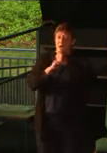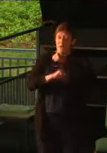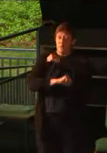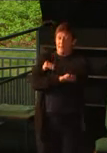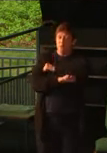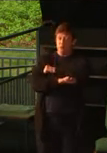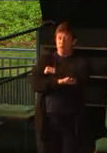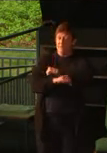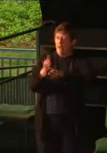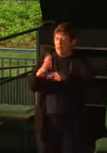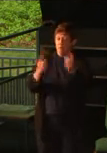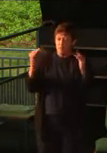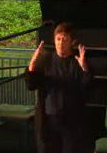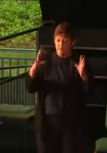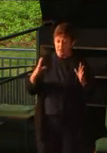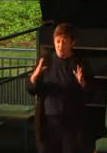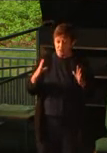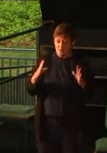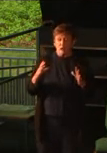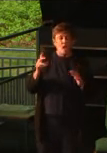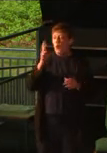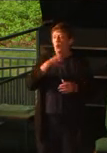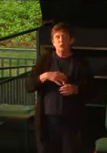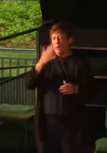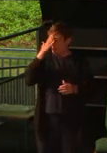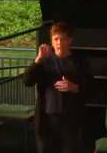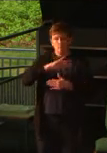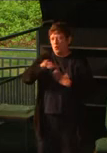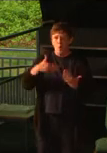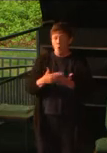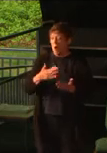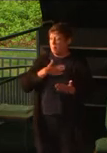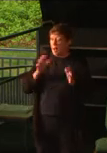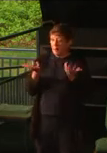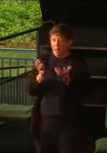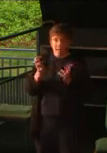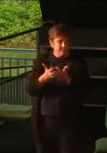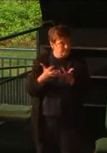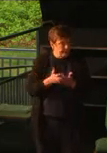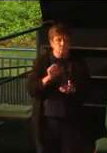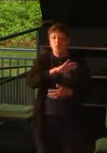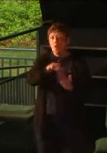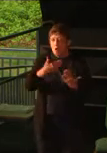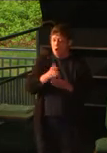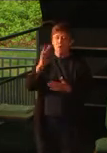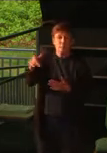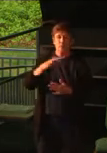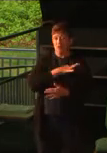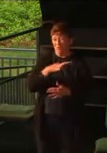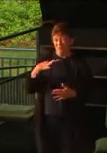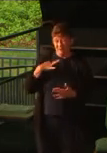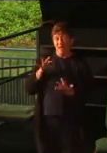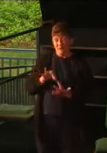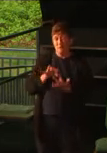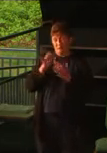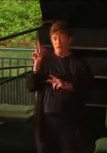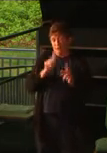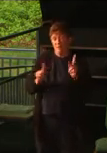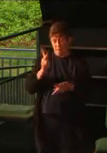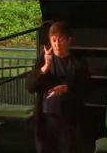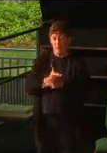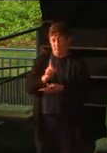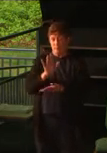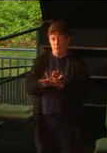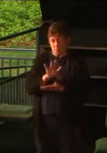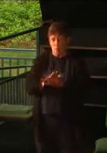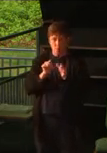I was lucky enough to know, I wish I could name you all, my classmates, all the Bristol staff, especially the maintenance people who keep our schools clean